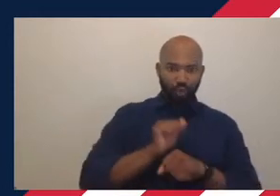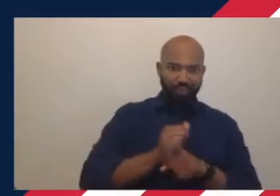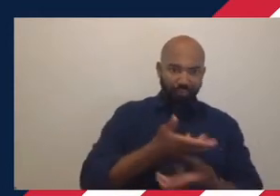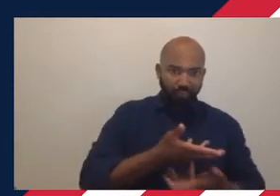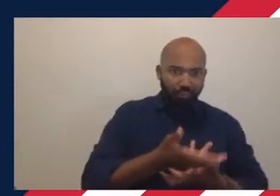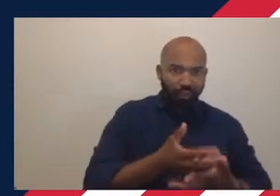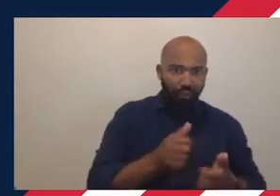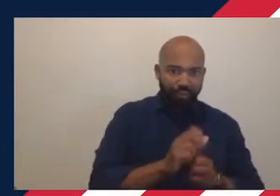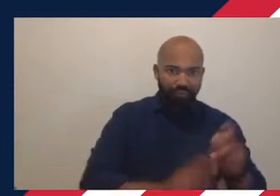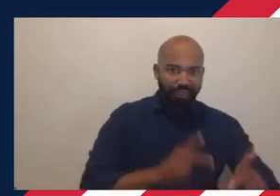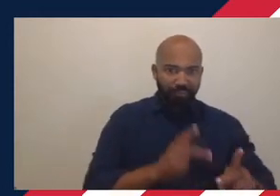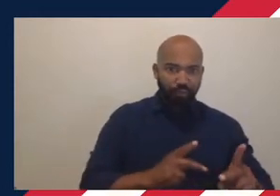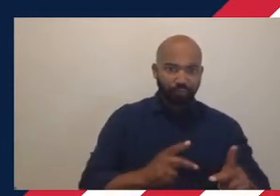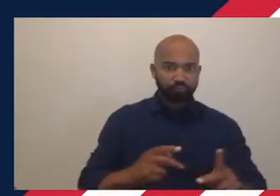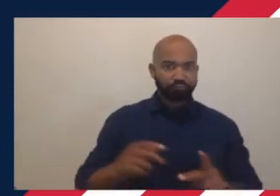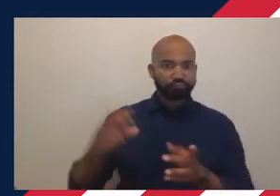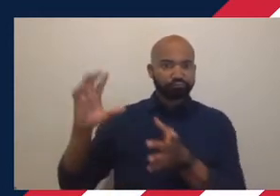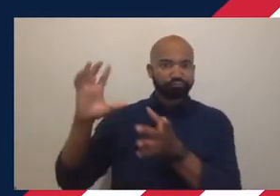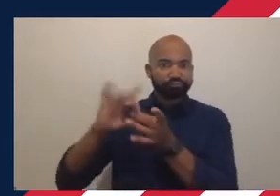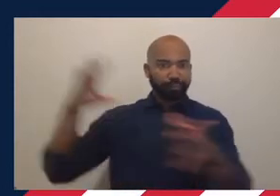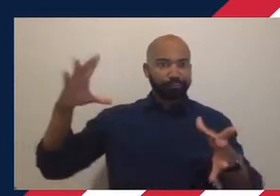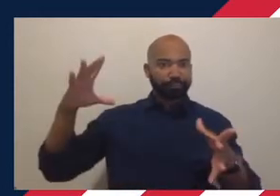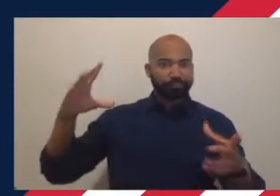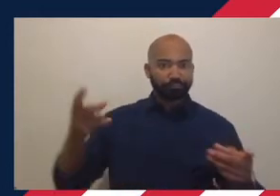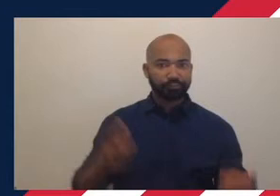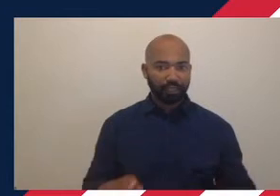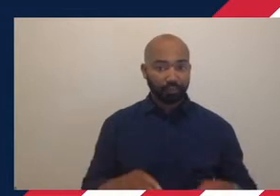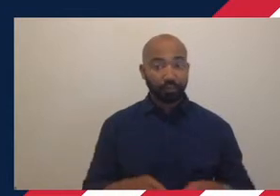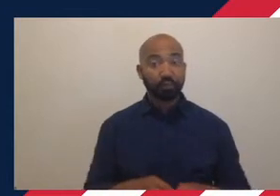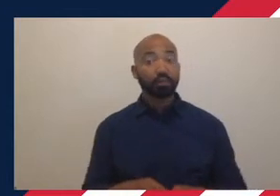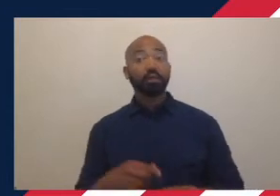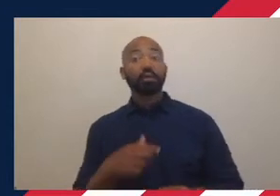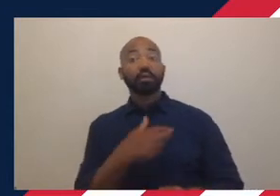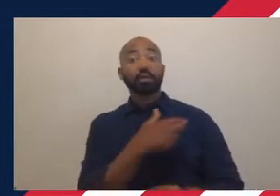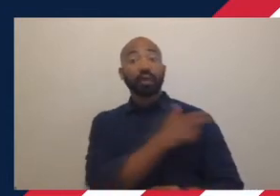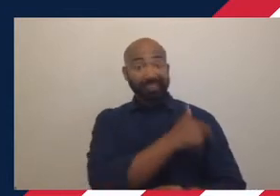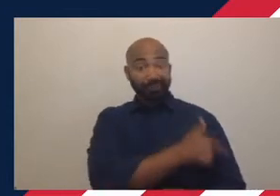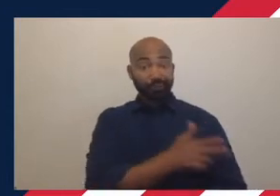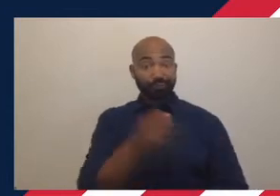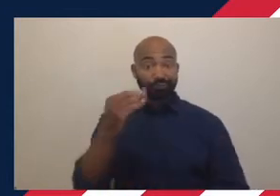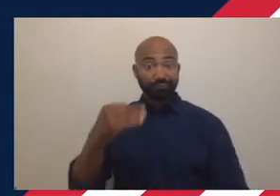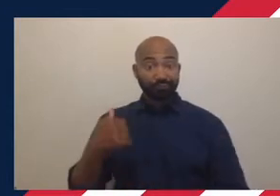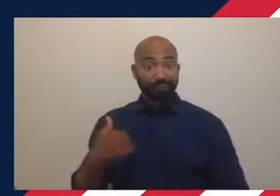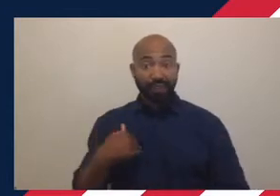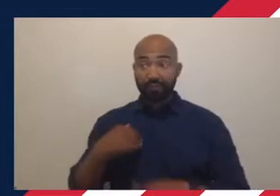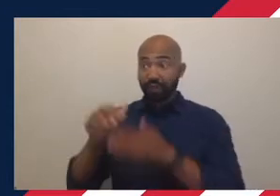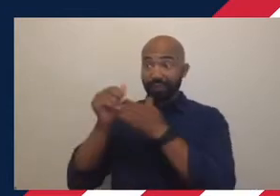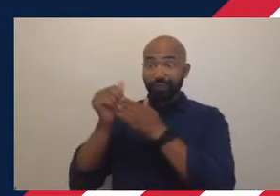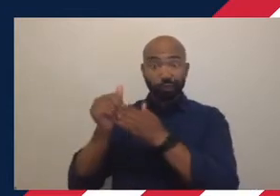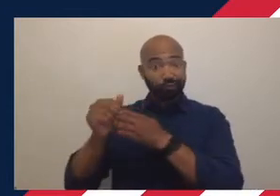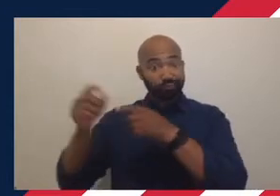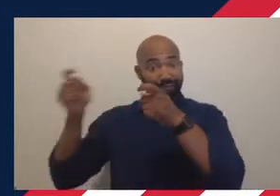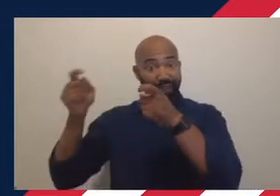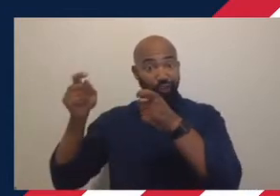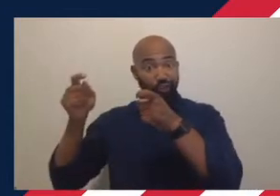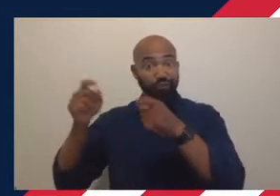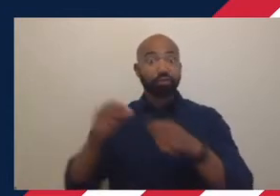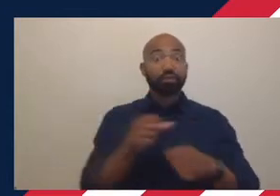I think hospitals that have that connection between management and staff are very fortunate,